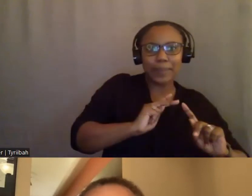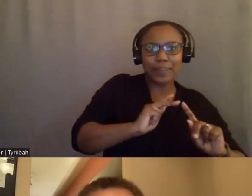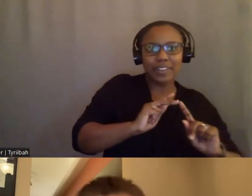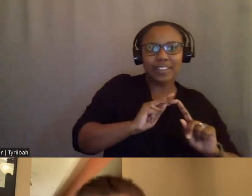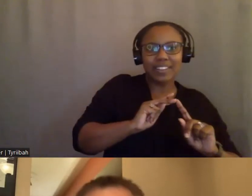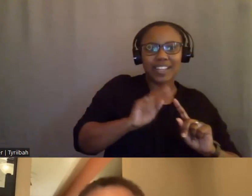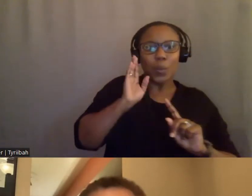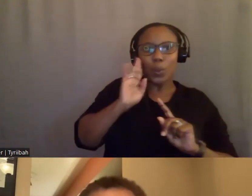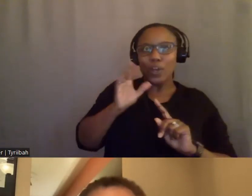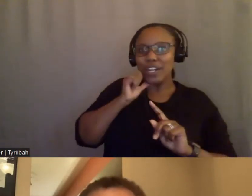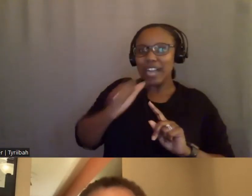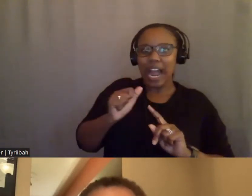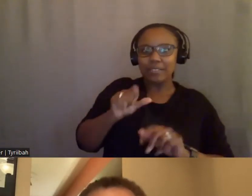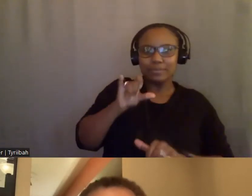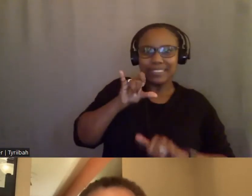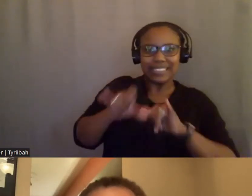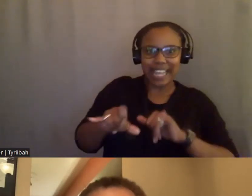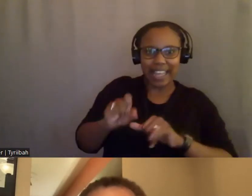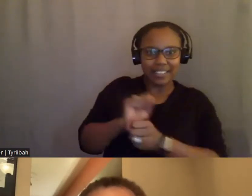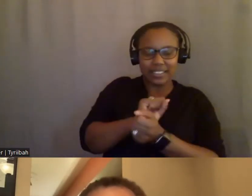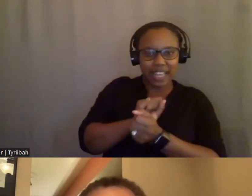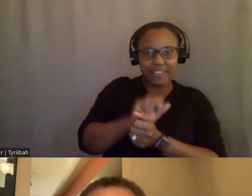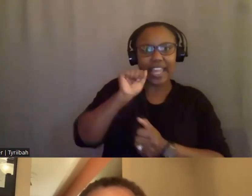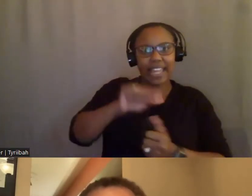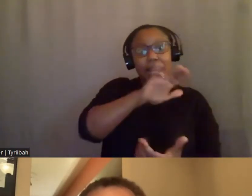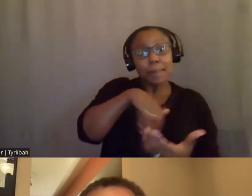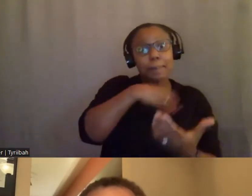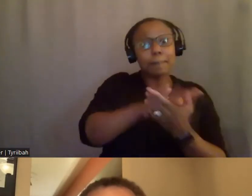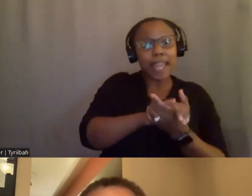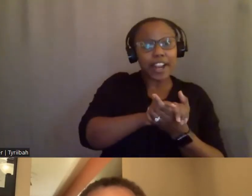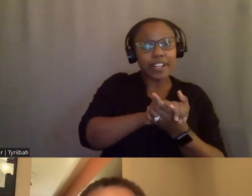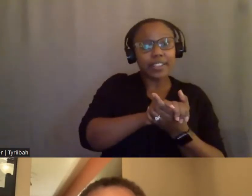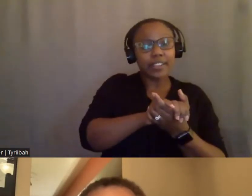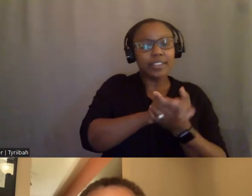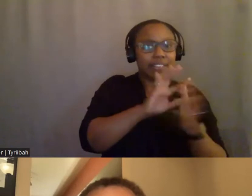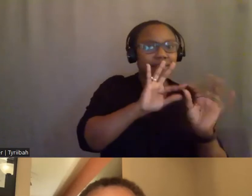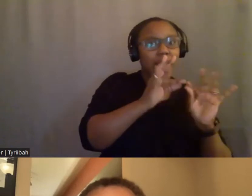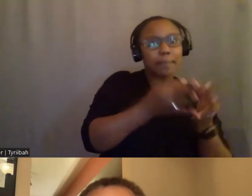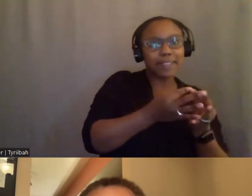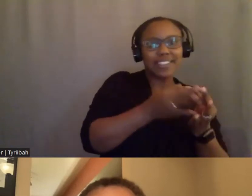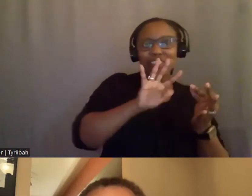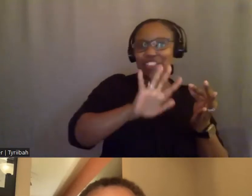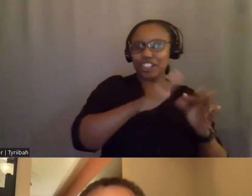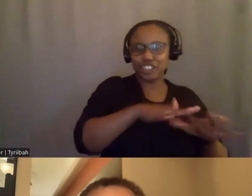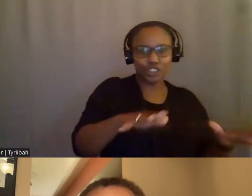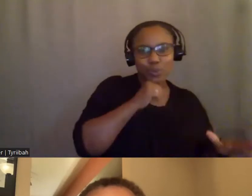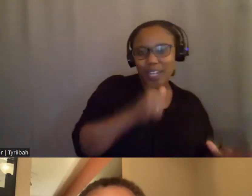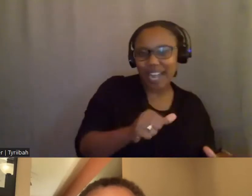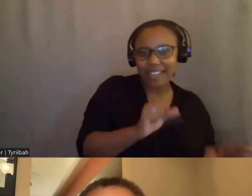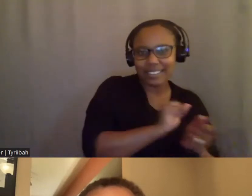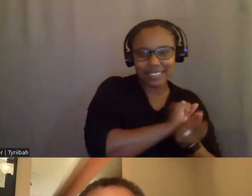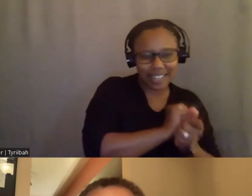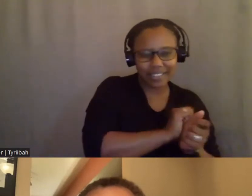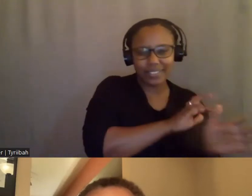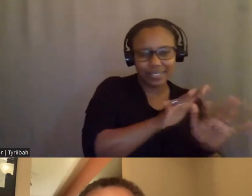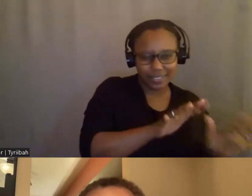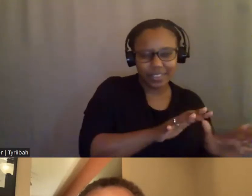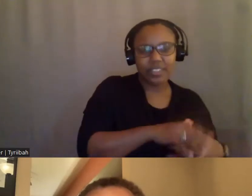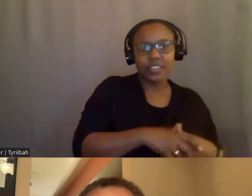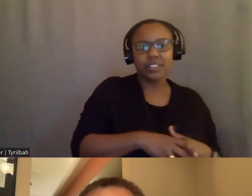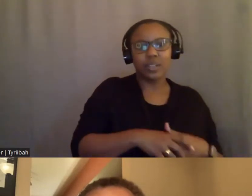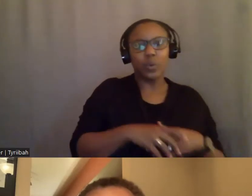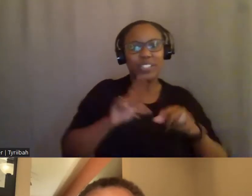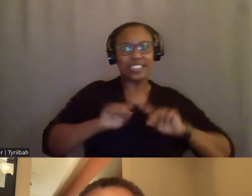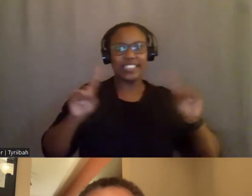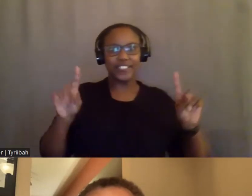permanent slaves. Like, they could move up, they could marry into families, their children were not slaves. And so it's really the difference between